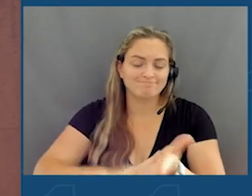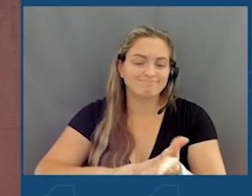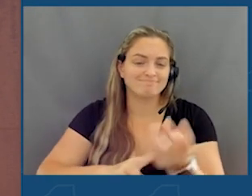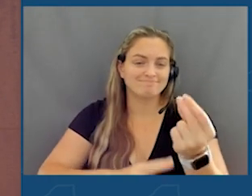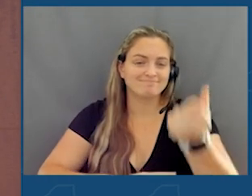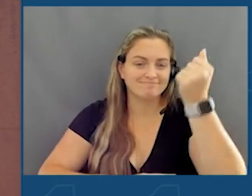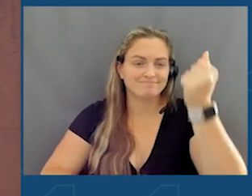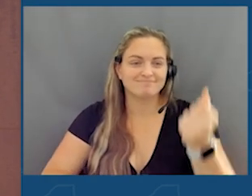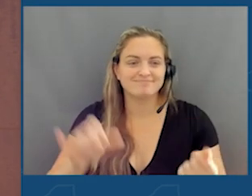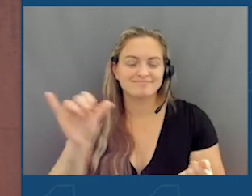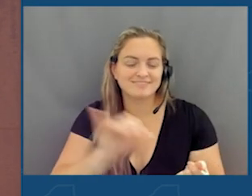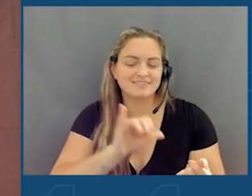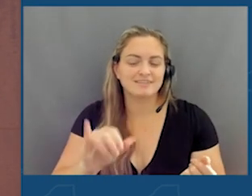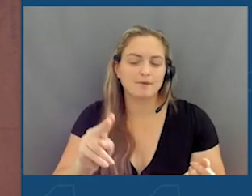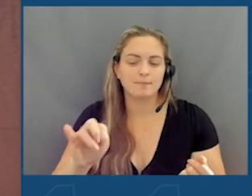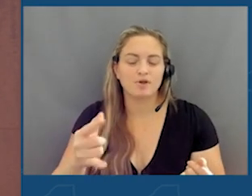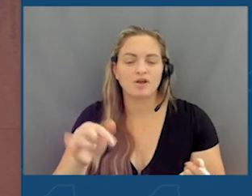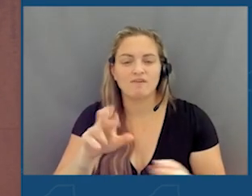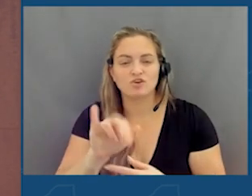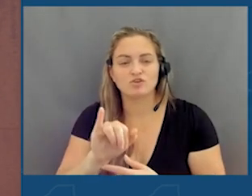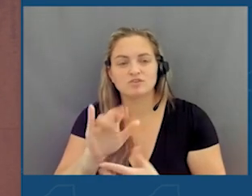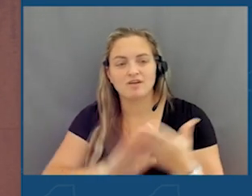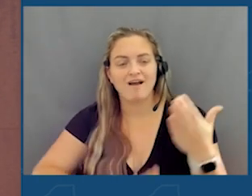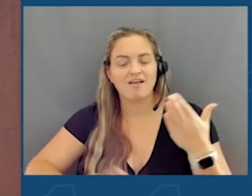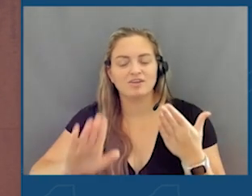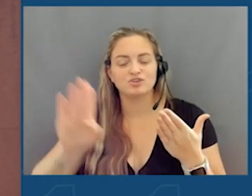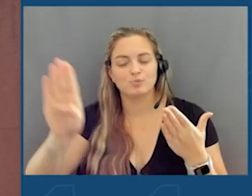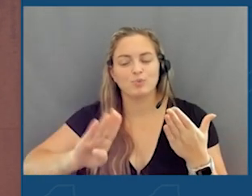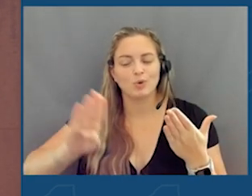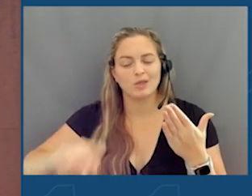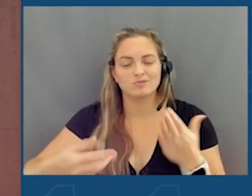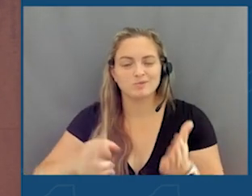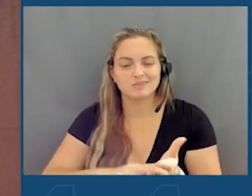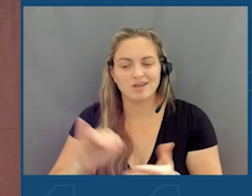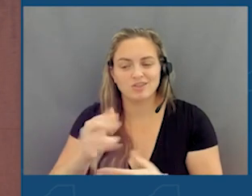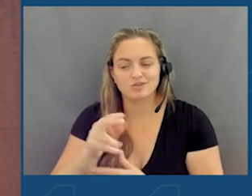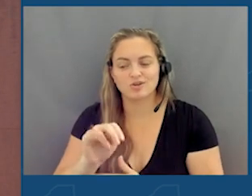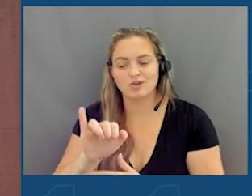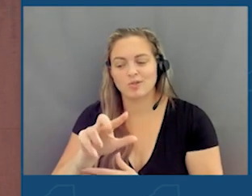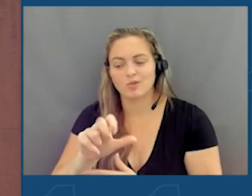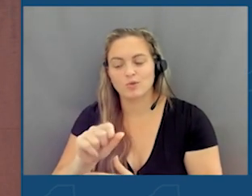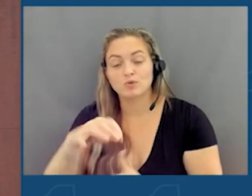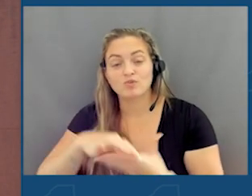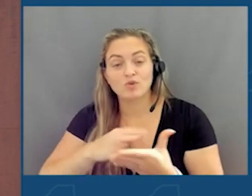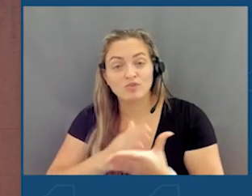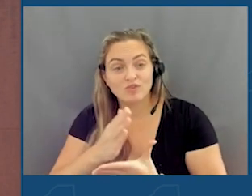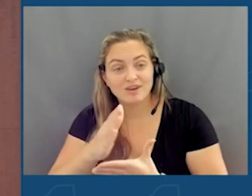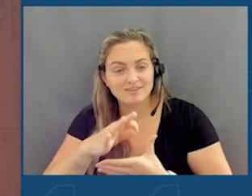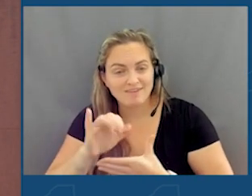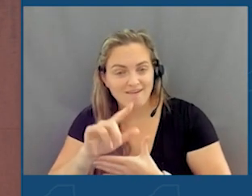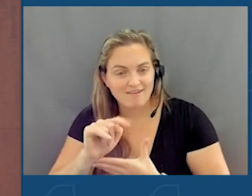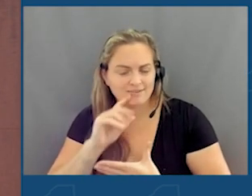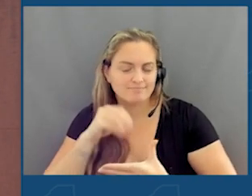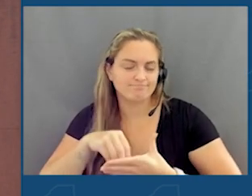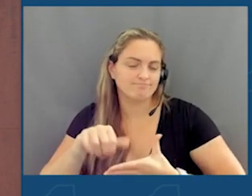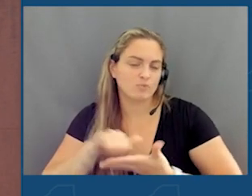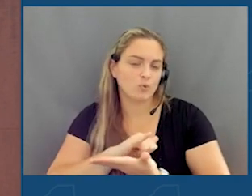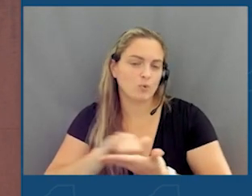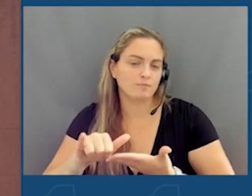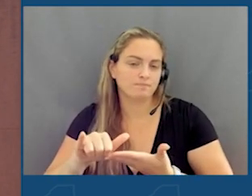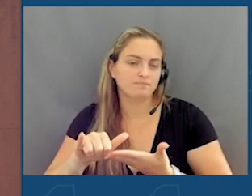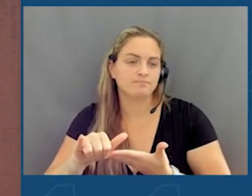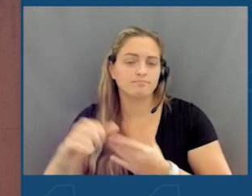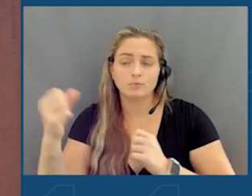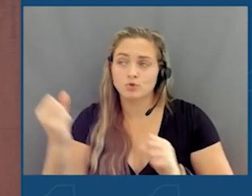we did at Medgar Evers College in Brooklyn, where she signed the John Lewis Voting Rights Act into New York, which delivered the strongest